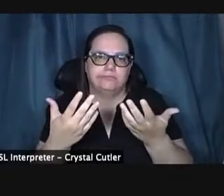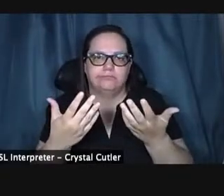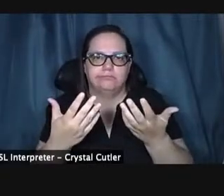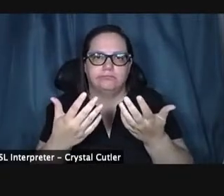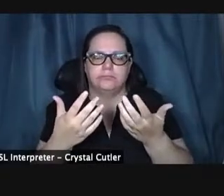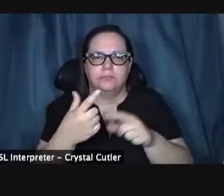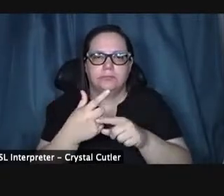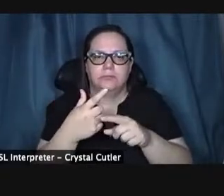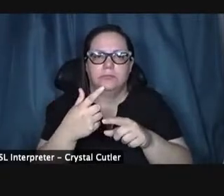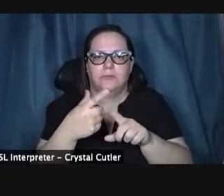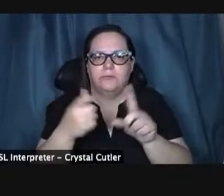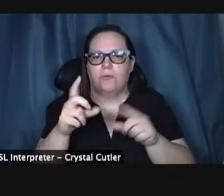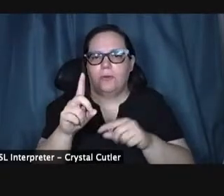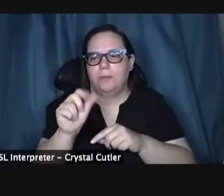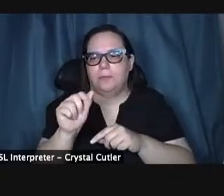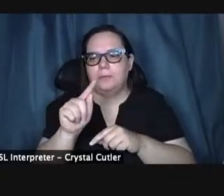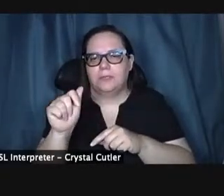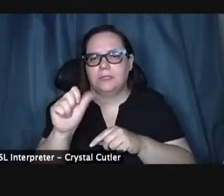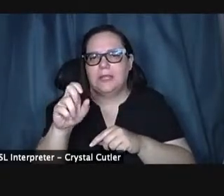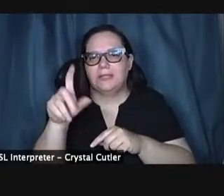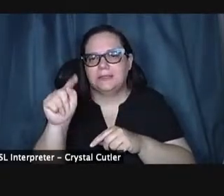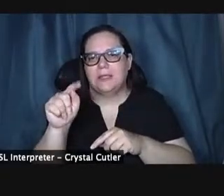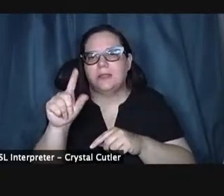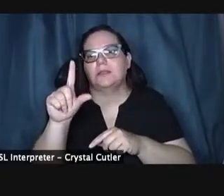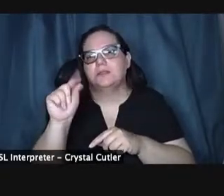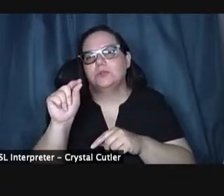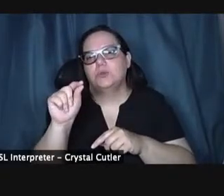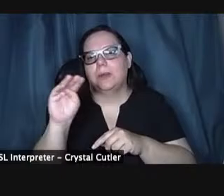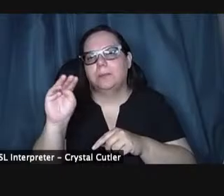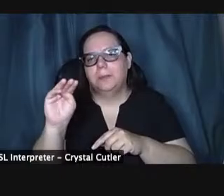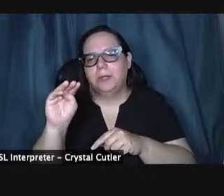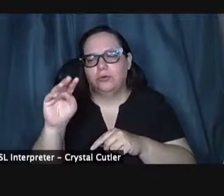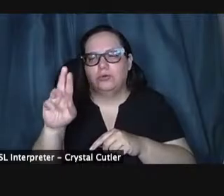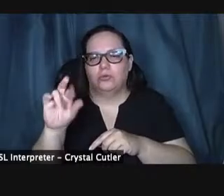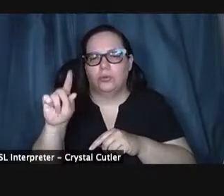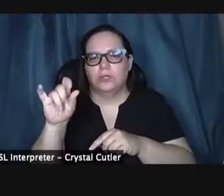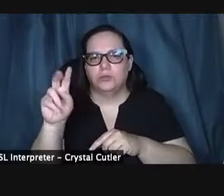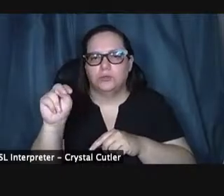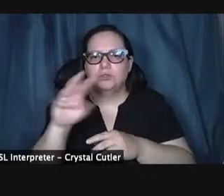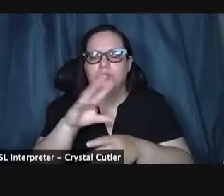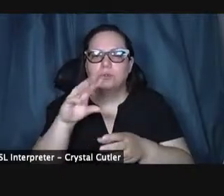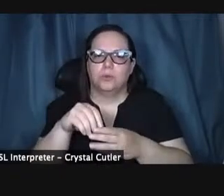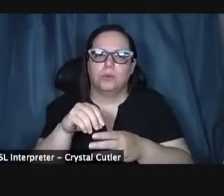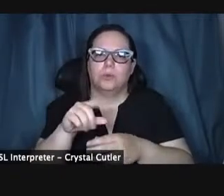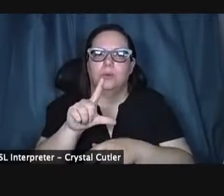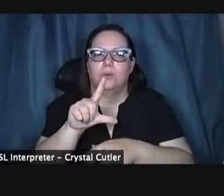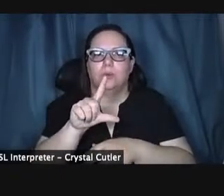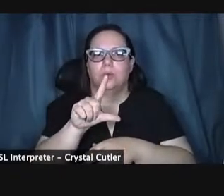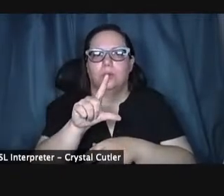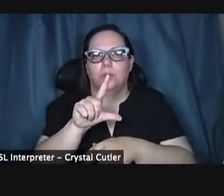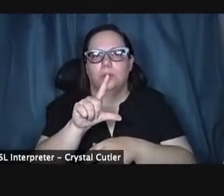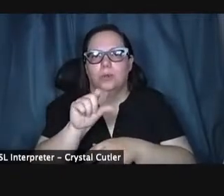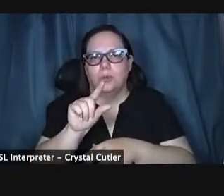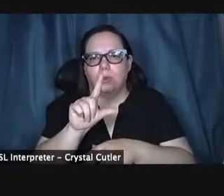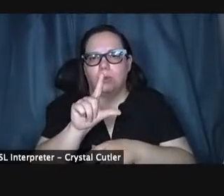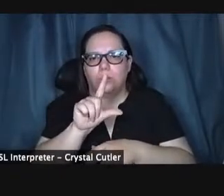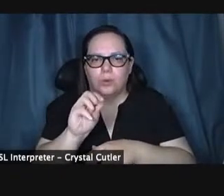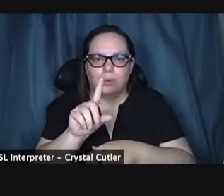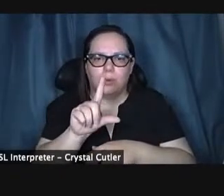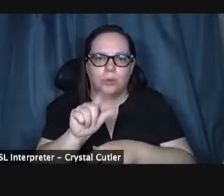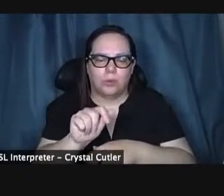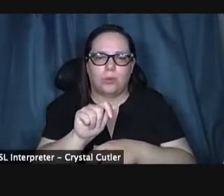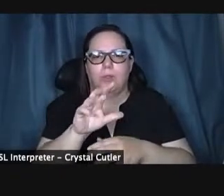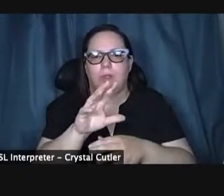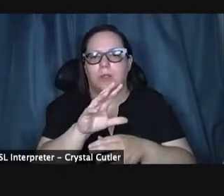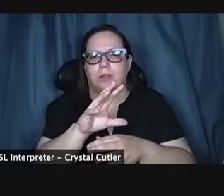data set that's a 20-meter resolution, including LOLA, DEMs, digital elevation maps, thermal maps, etc. We've been working